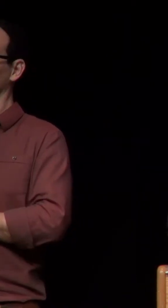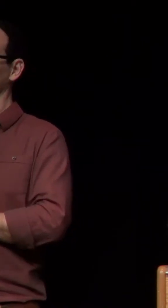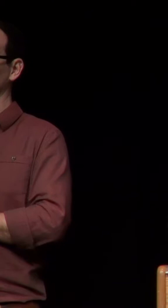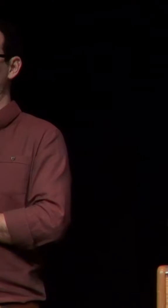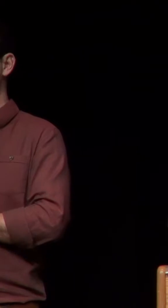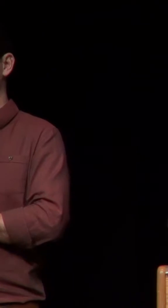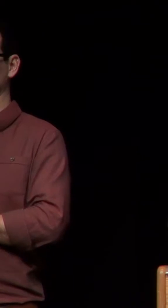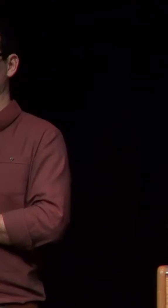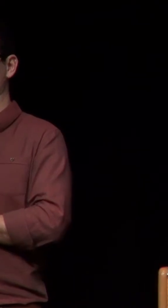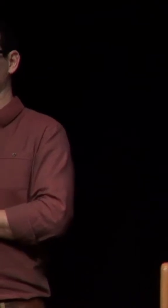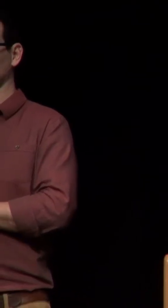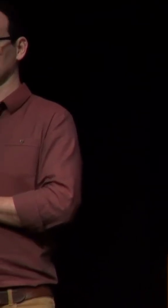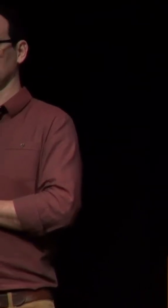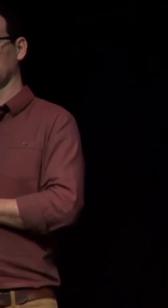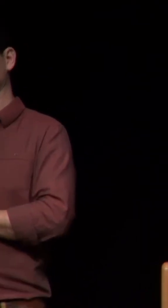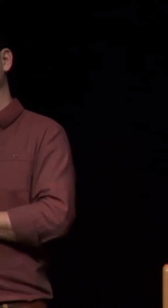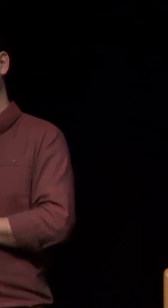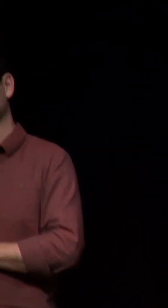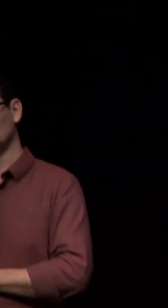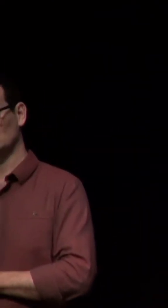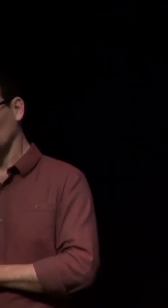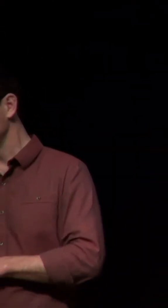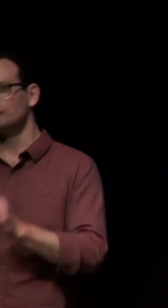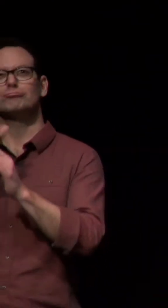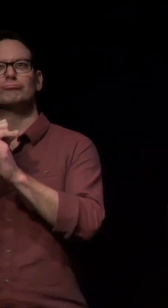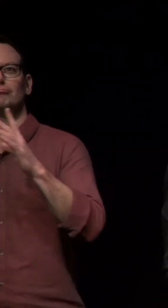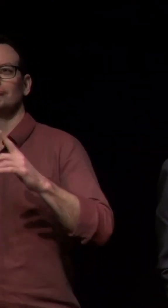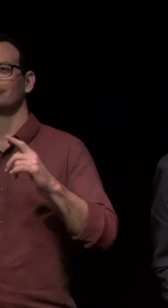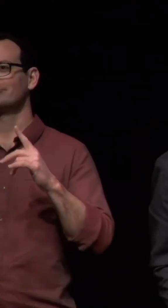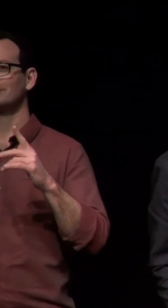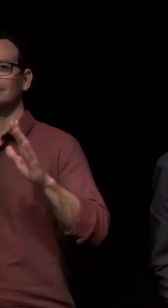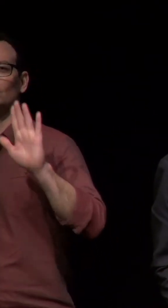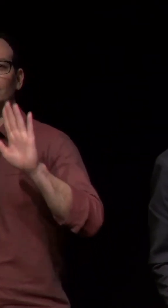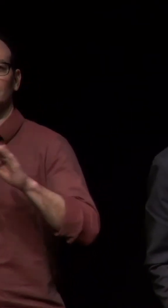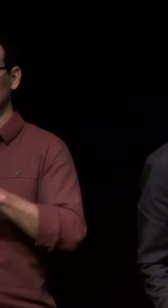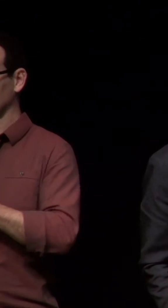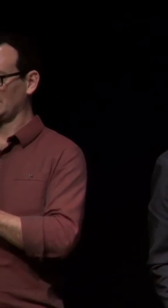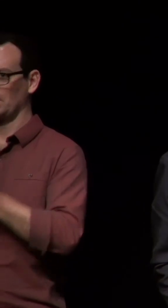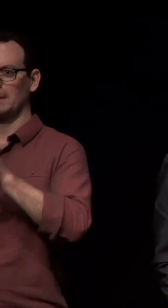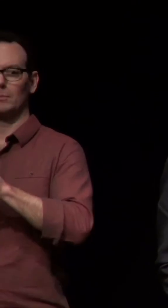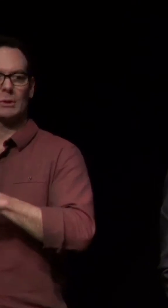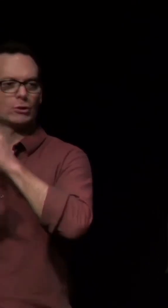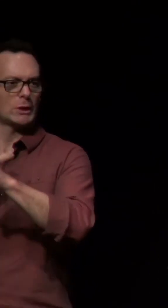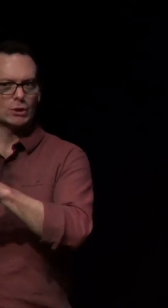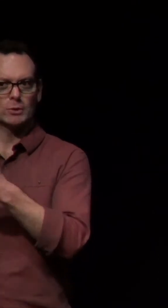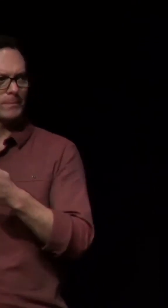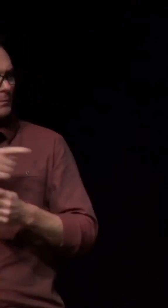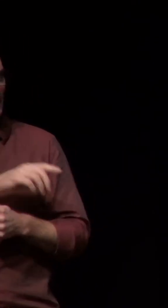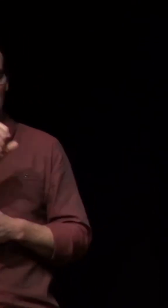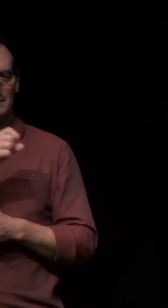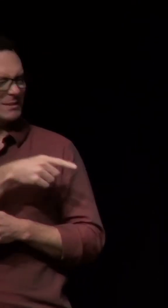further, but in the 1980s and maybe into the 1990s, around the work of the Disabled Peoples International that Steve has been connected